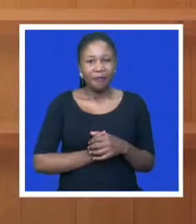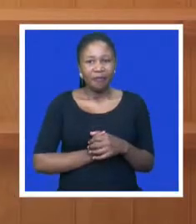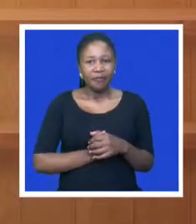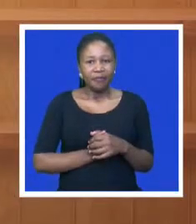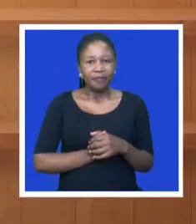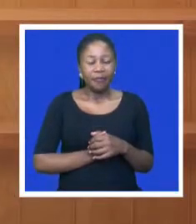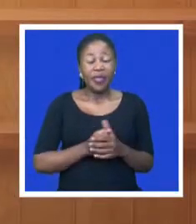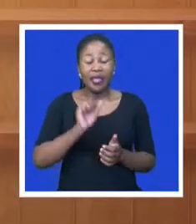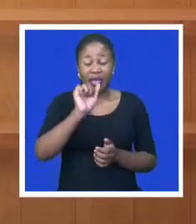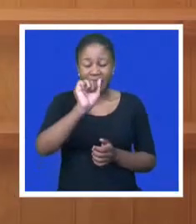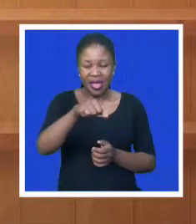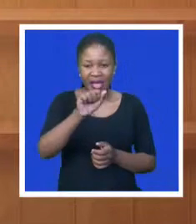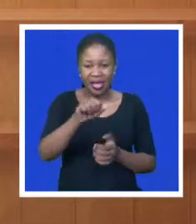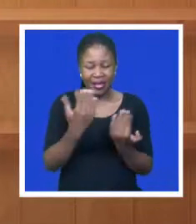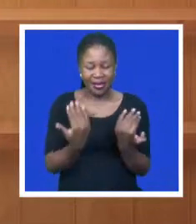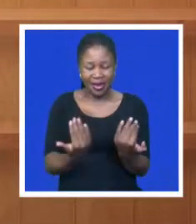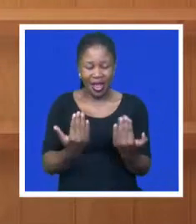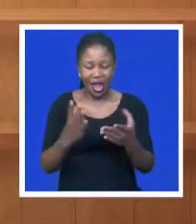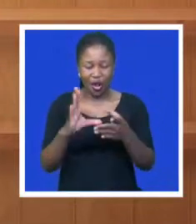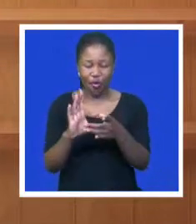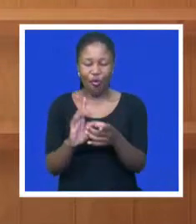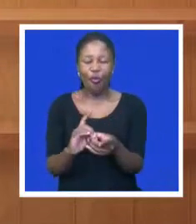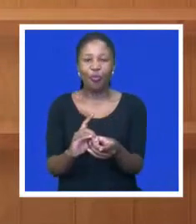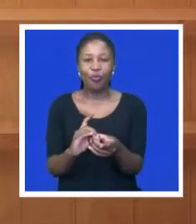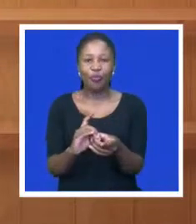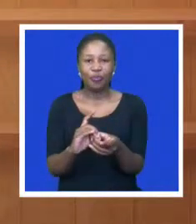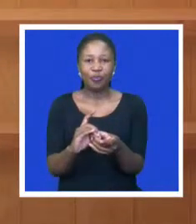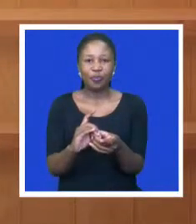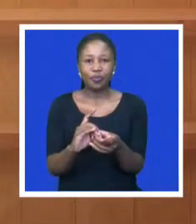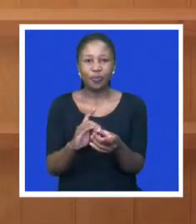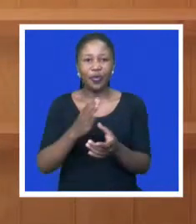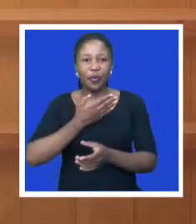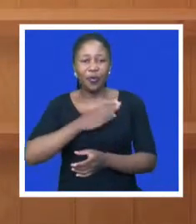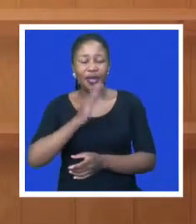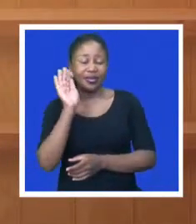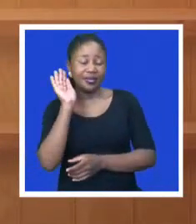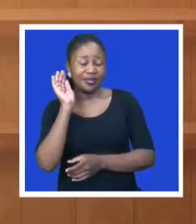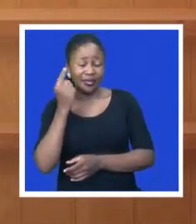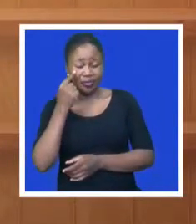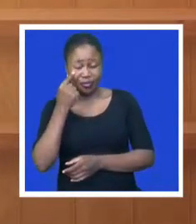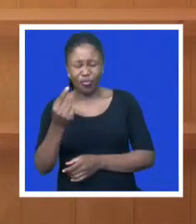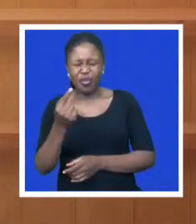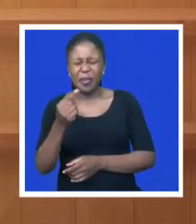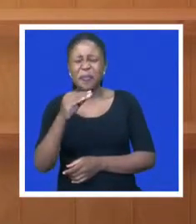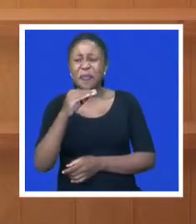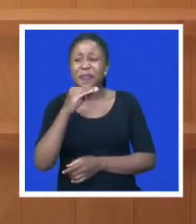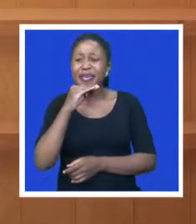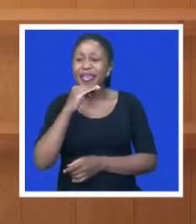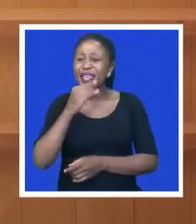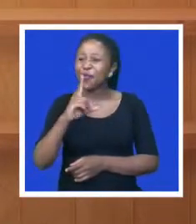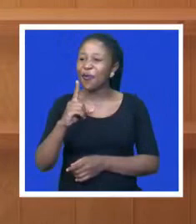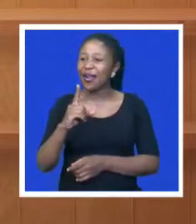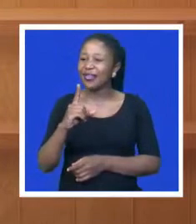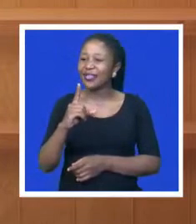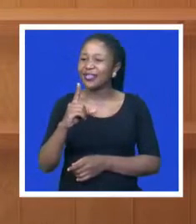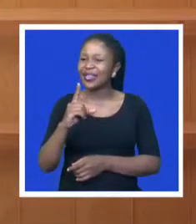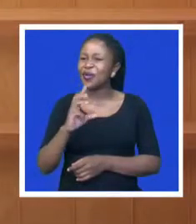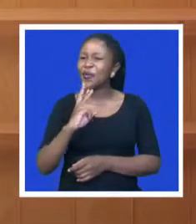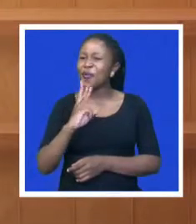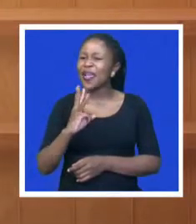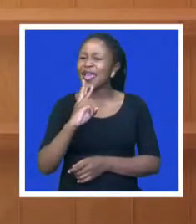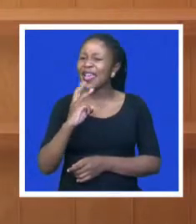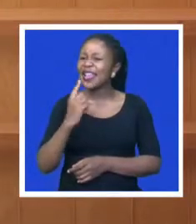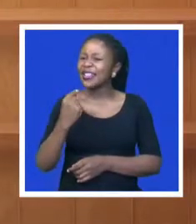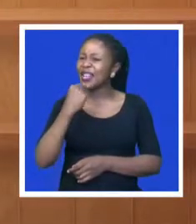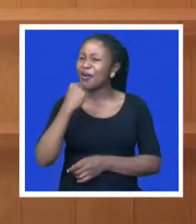Yes, dear Lena. Now, let us look at the meaning of the Magnificat. We are going to start with